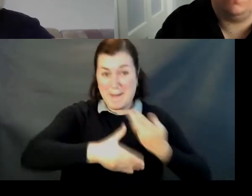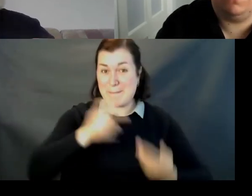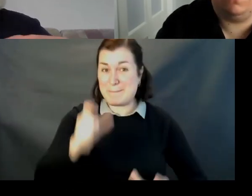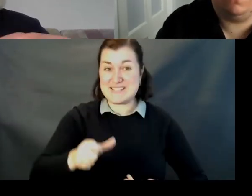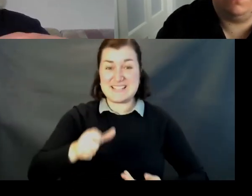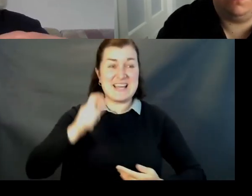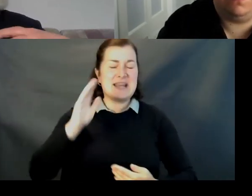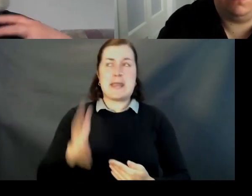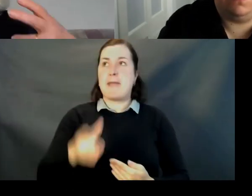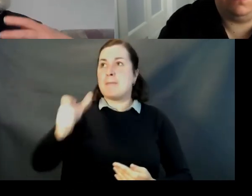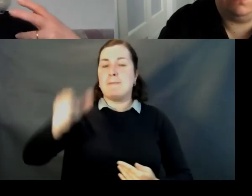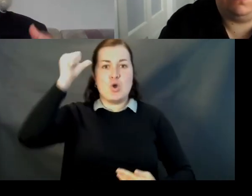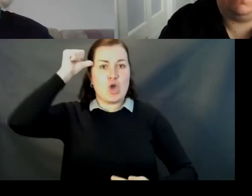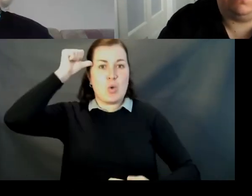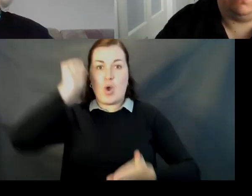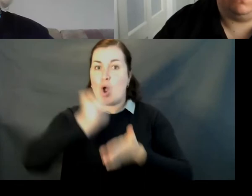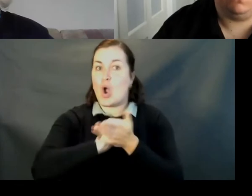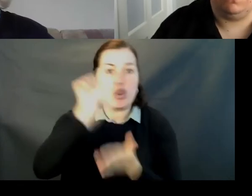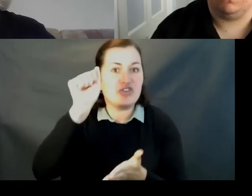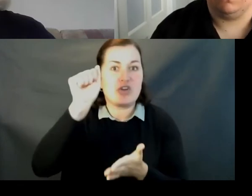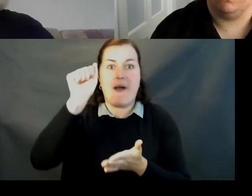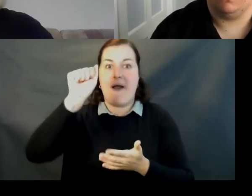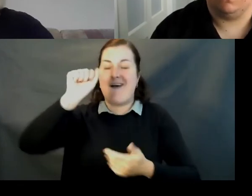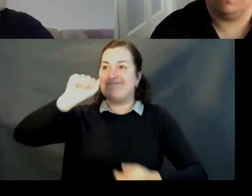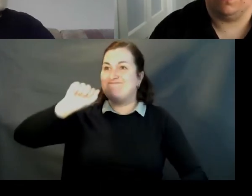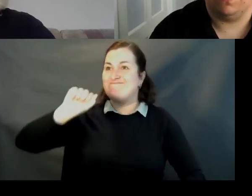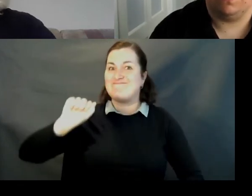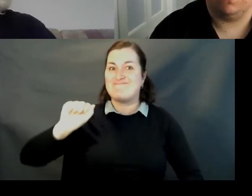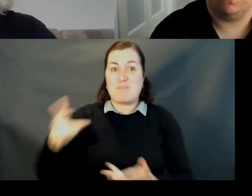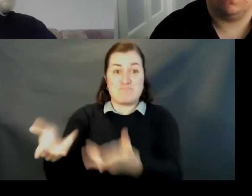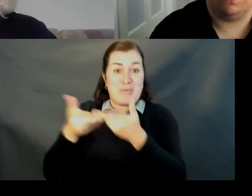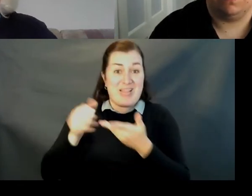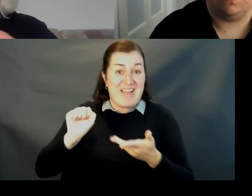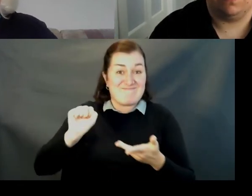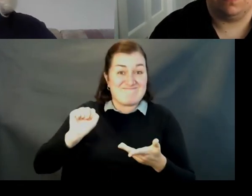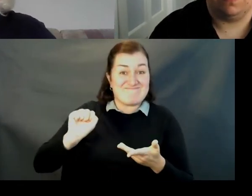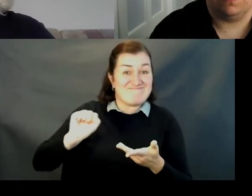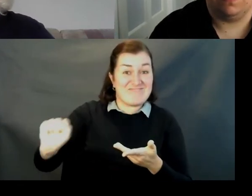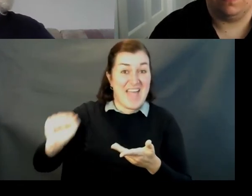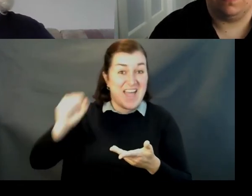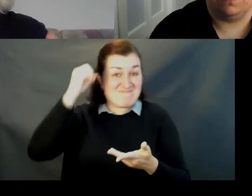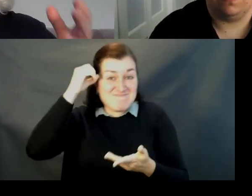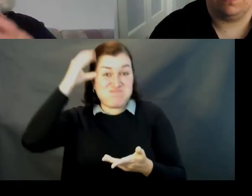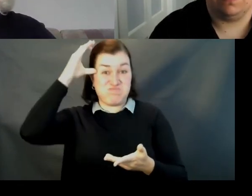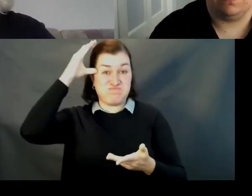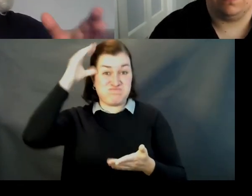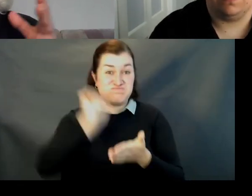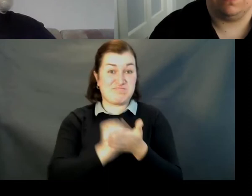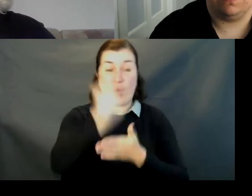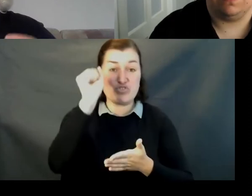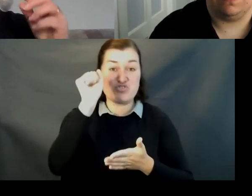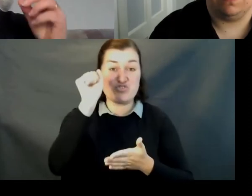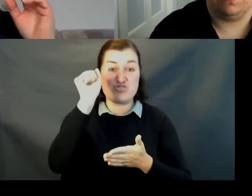bring the knowledge of their culture to the cherry orchard. You know, we don't just want to have a